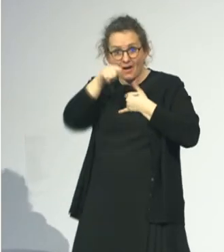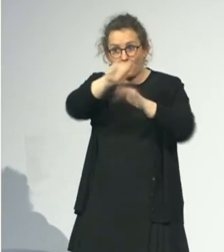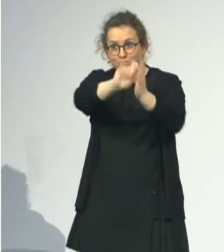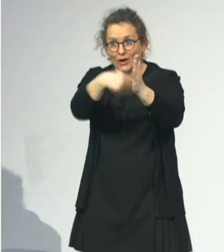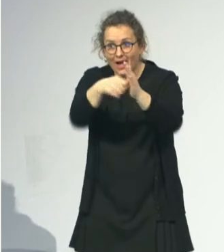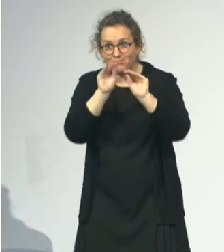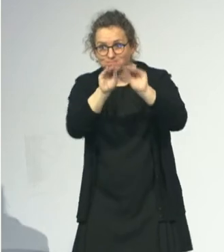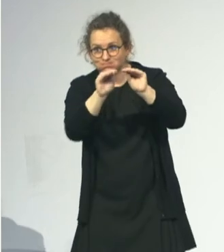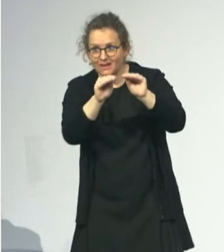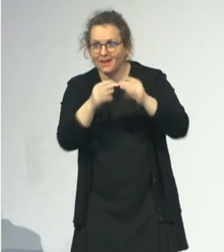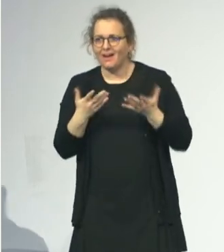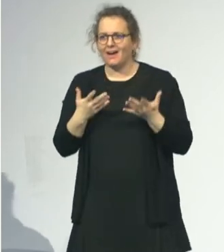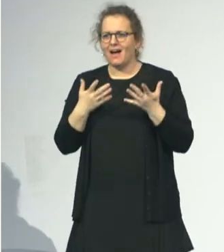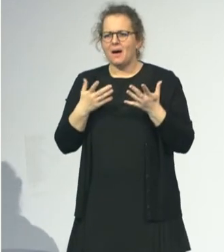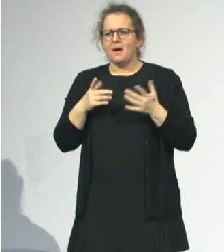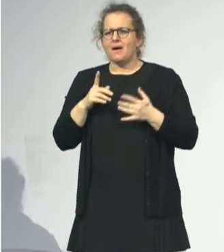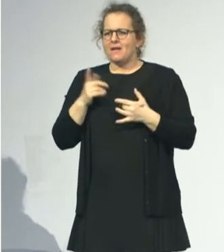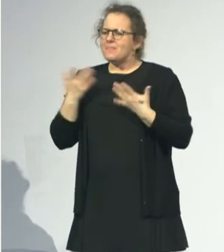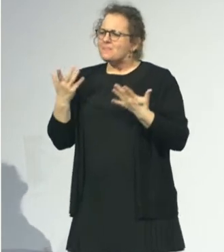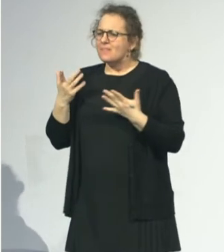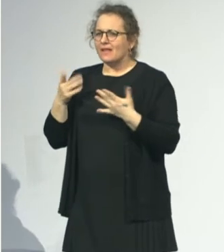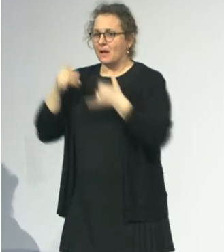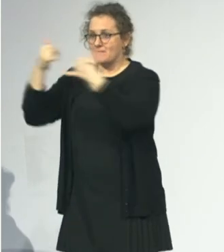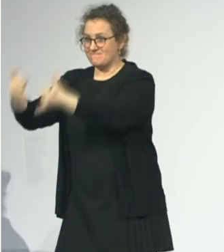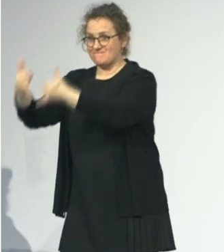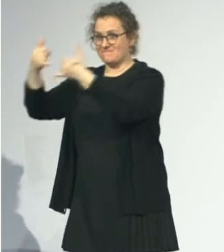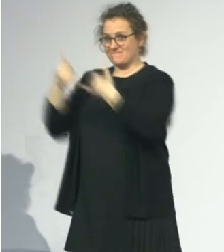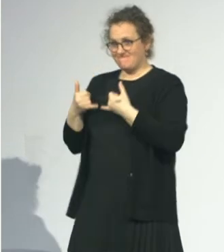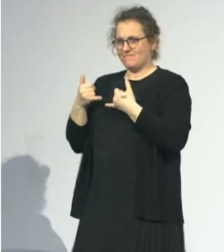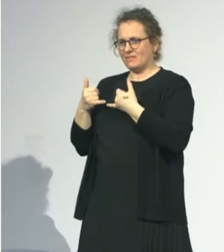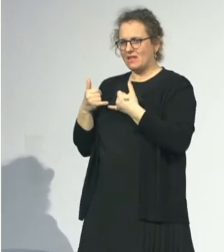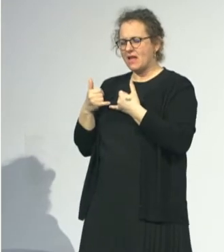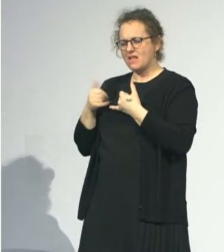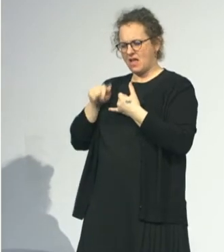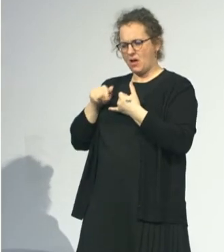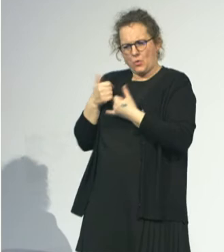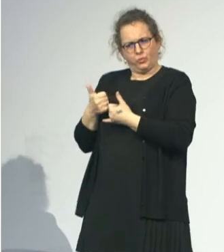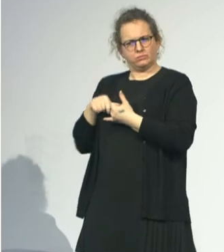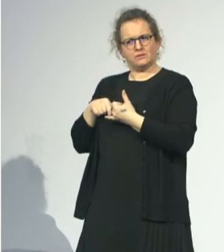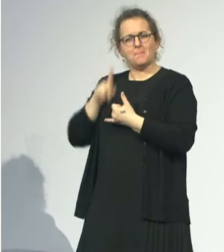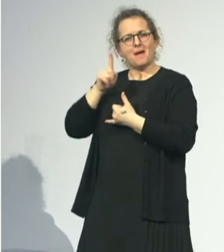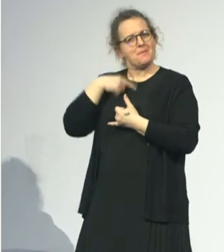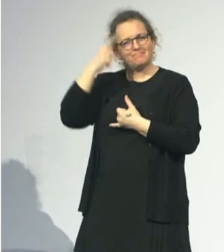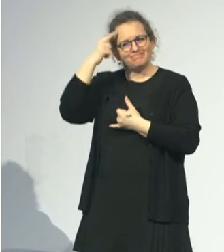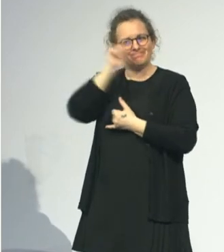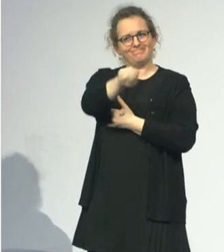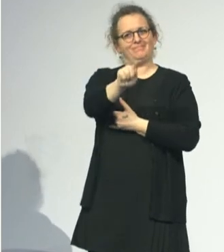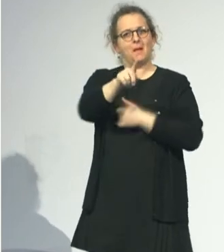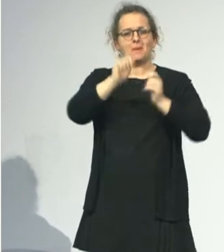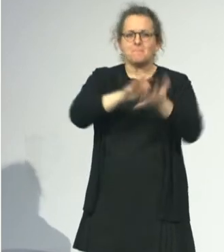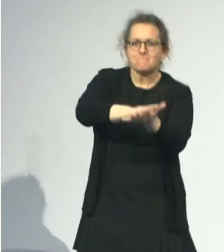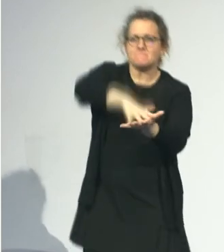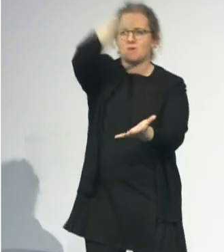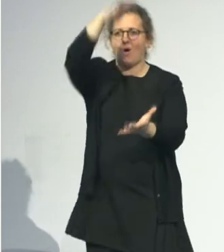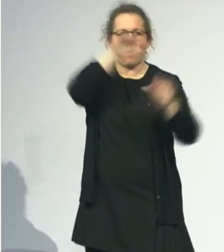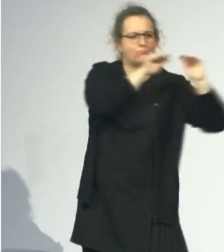project because of everything that I learned from the audience here. So I'll finish with I have a minute